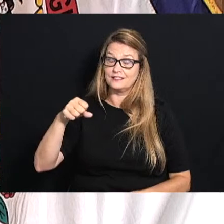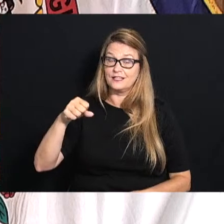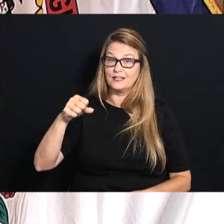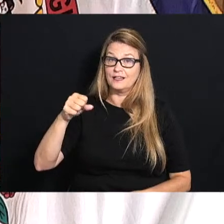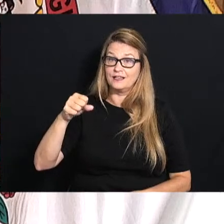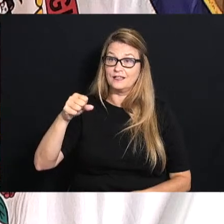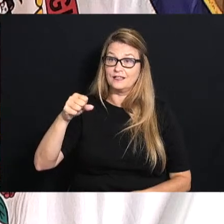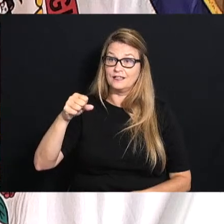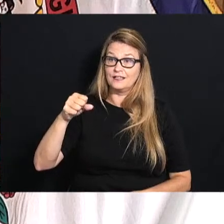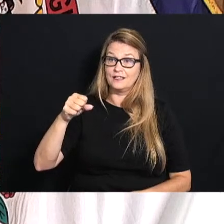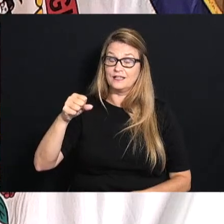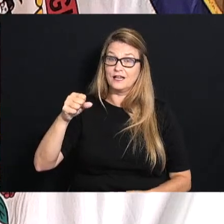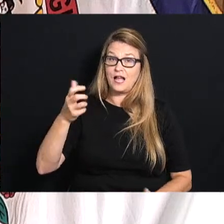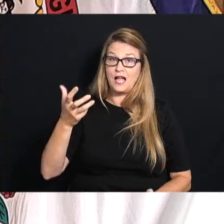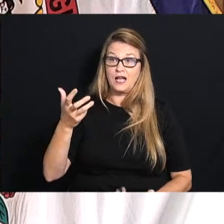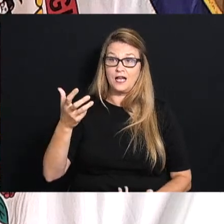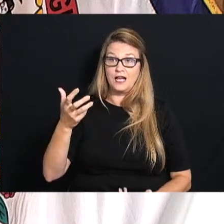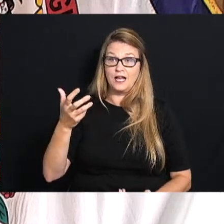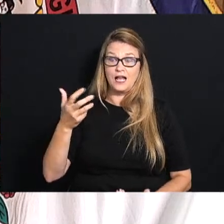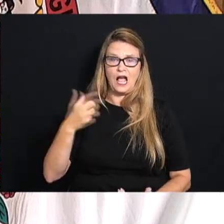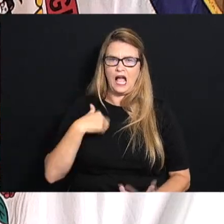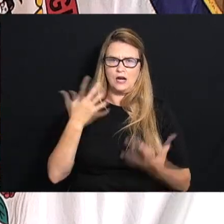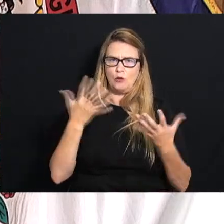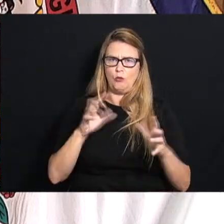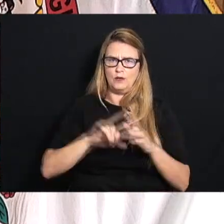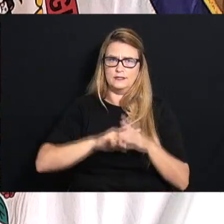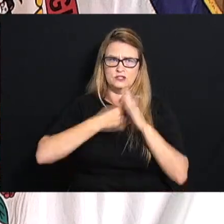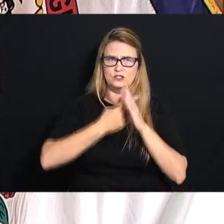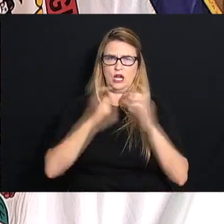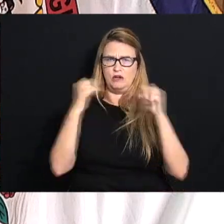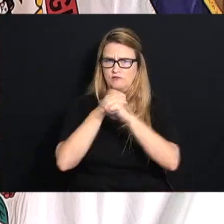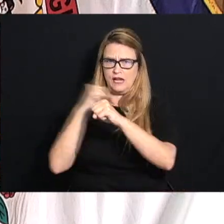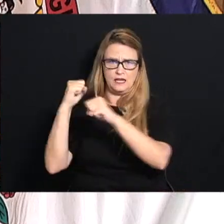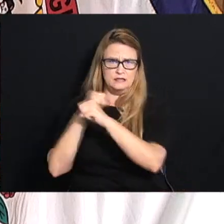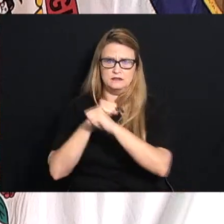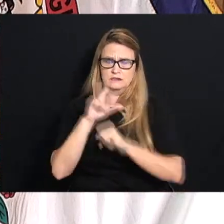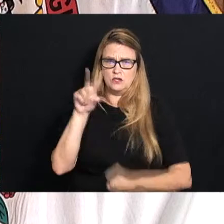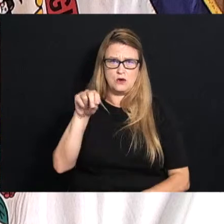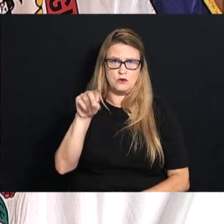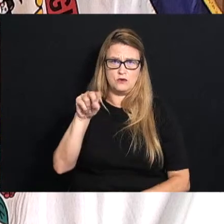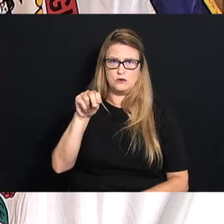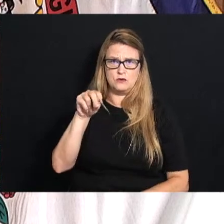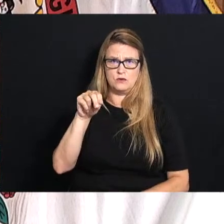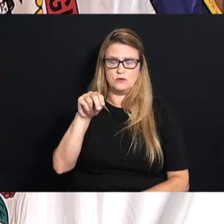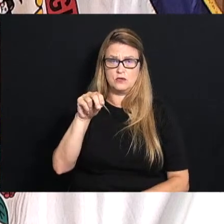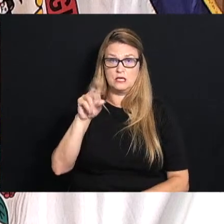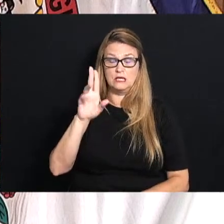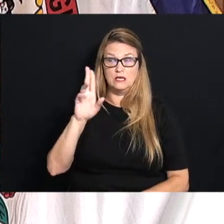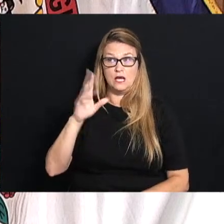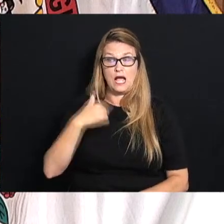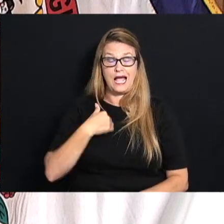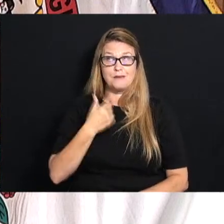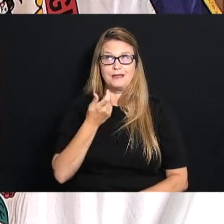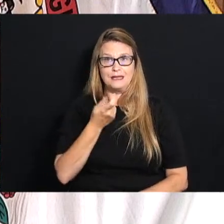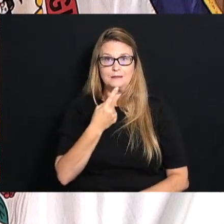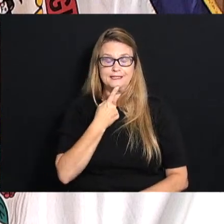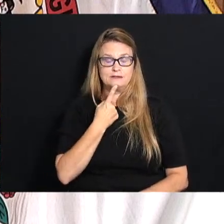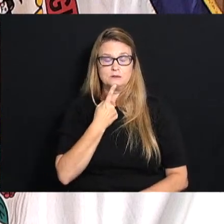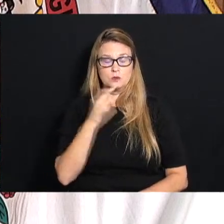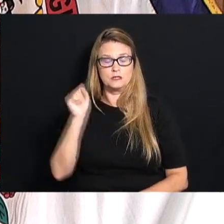I'm not going to perpetuate a food fight. I naturally